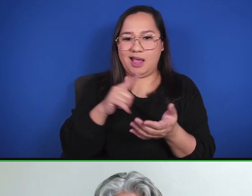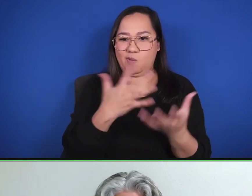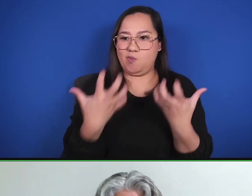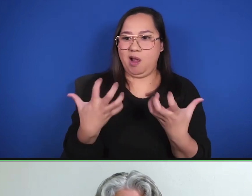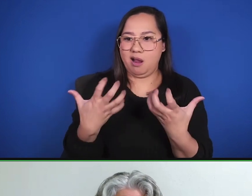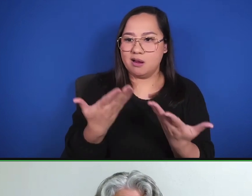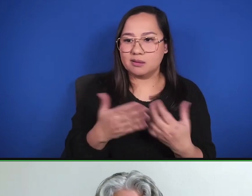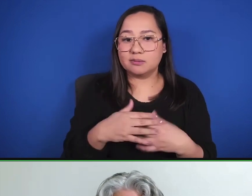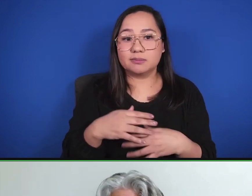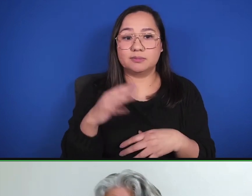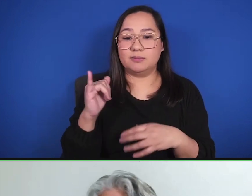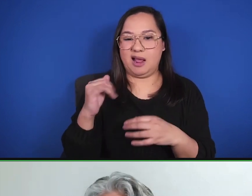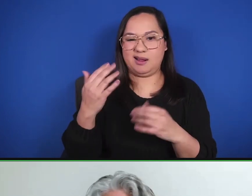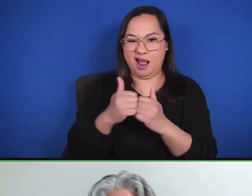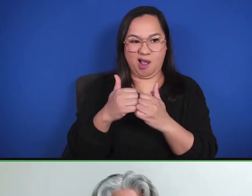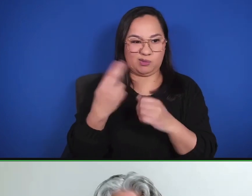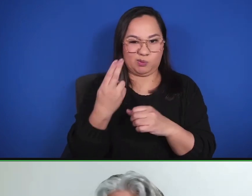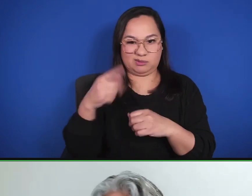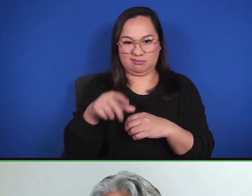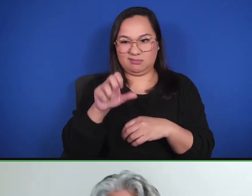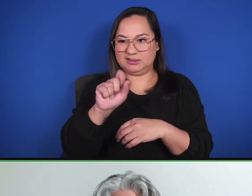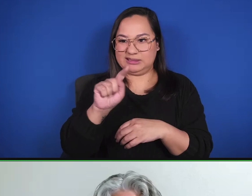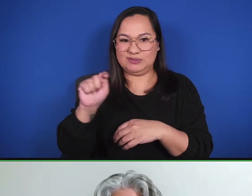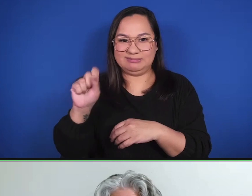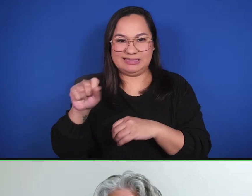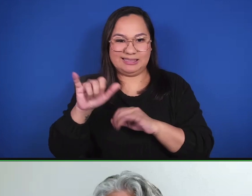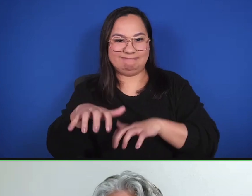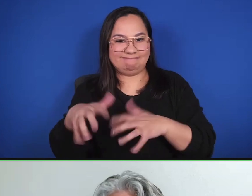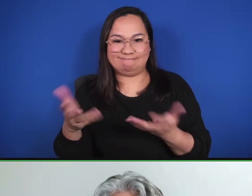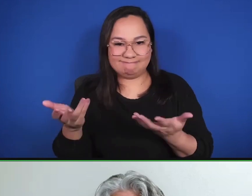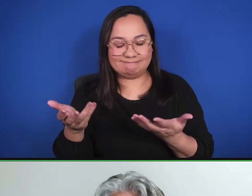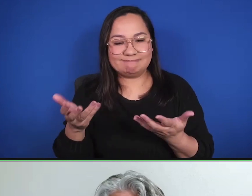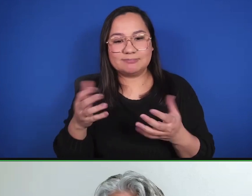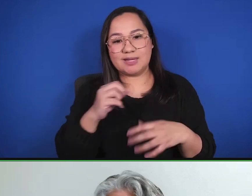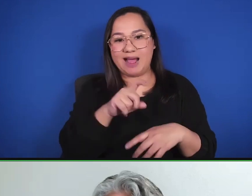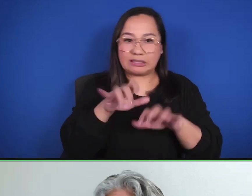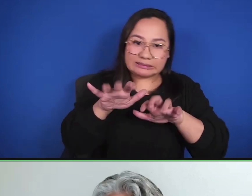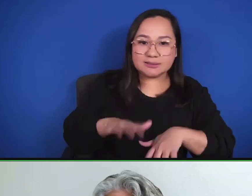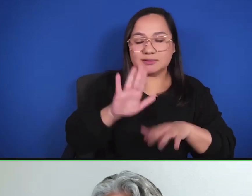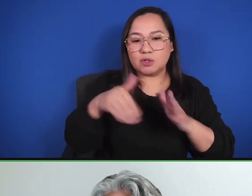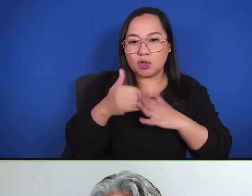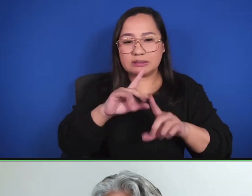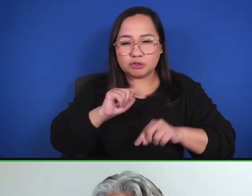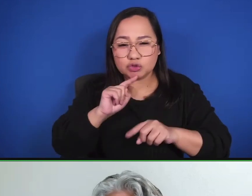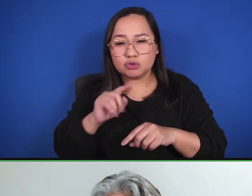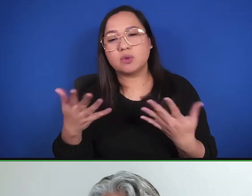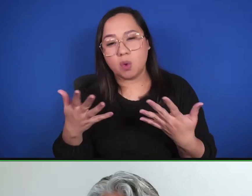of their answers. So bottom line is the alternate accommodation needs to be equally